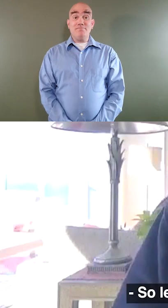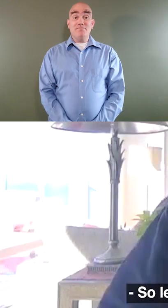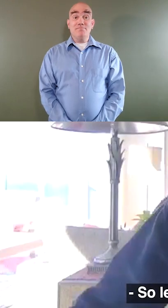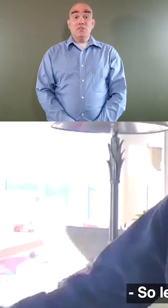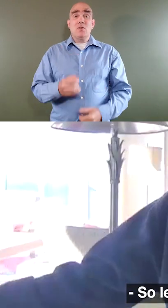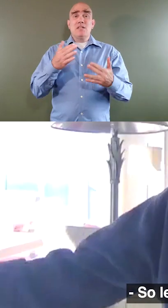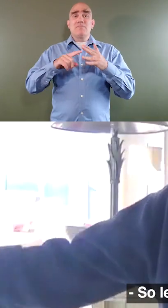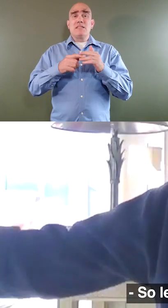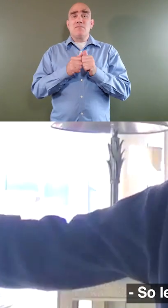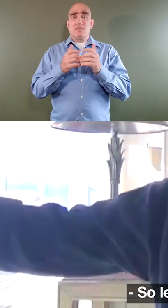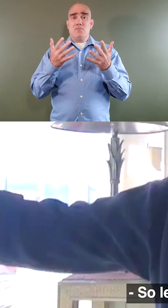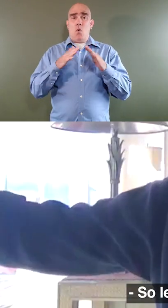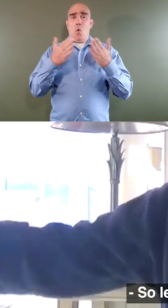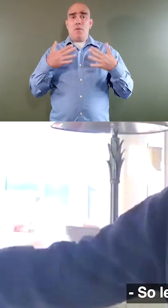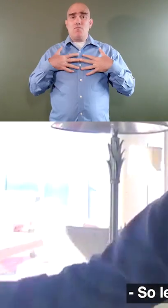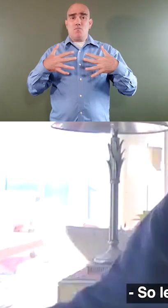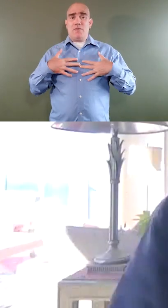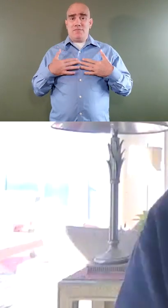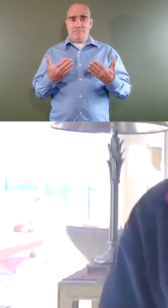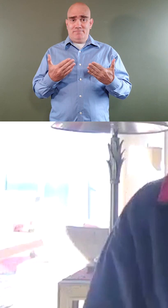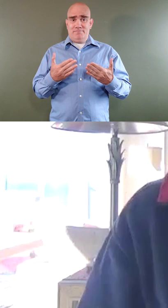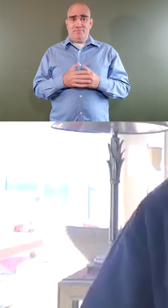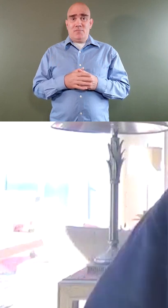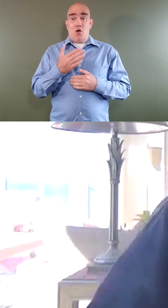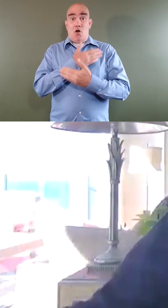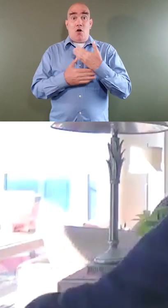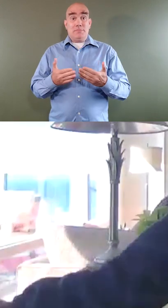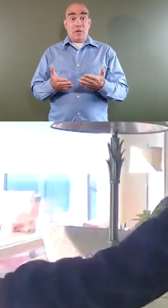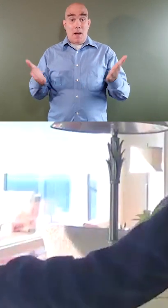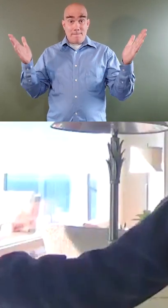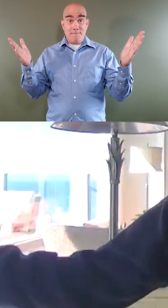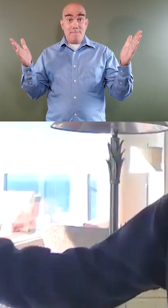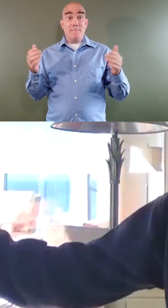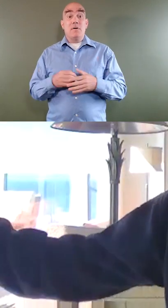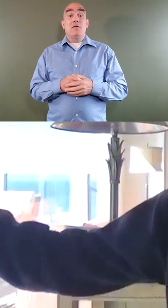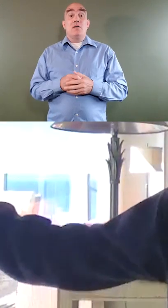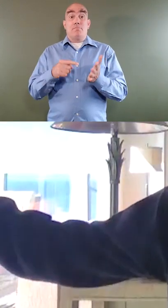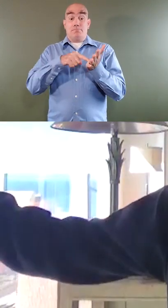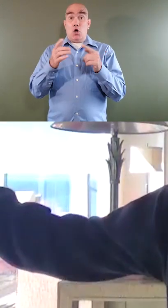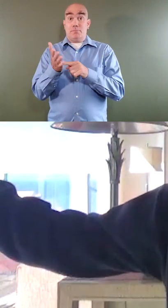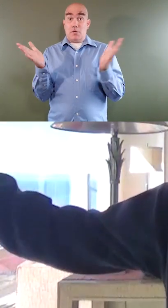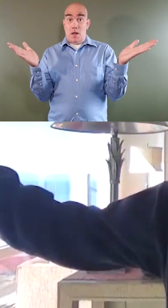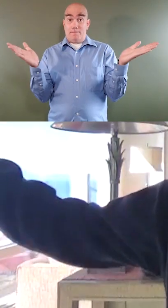So let's begin with the opening breath, raising the arms up, outstretched, palms